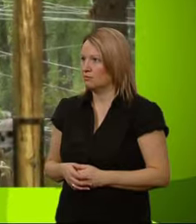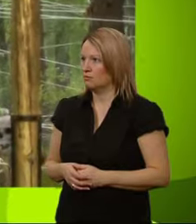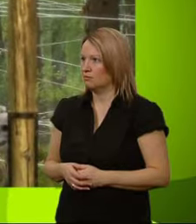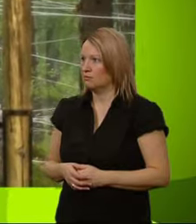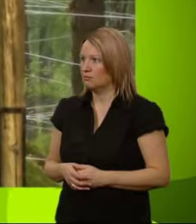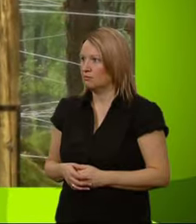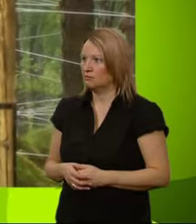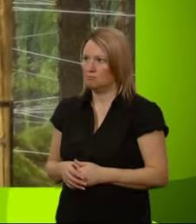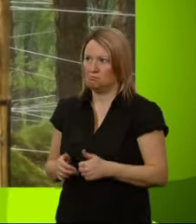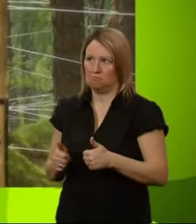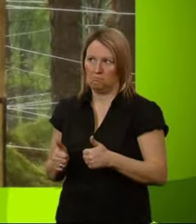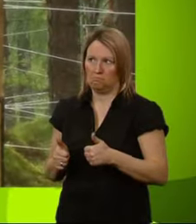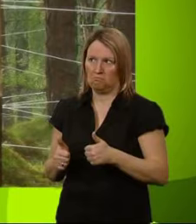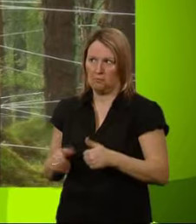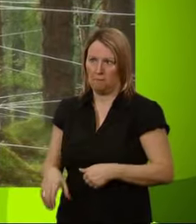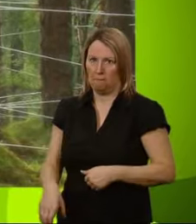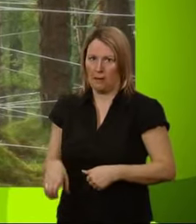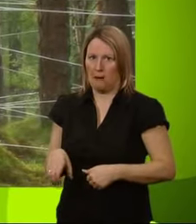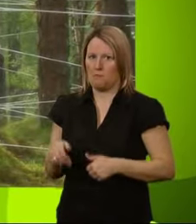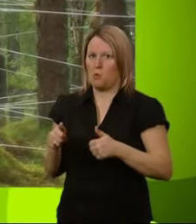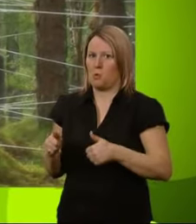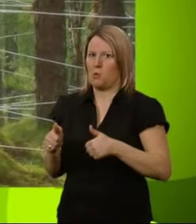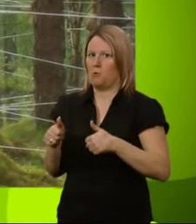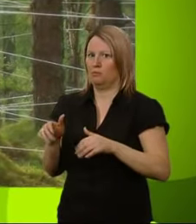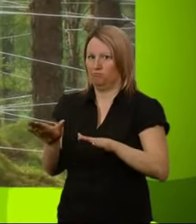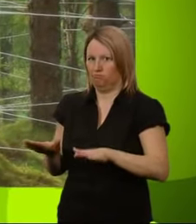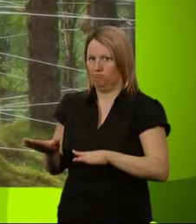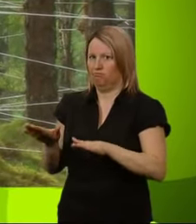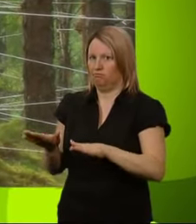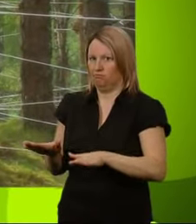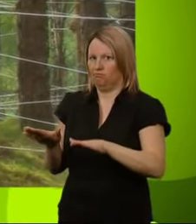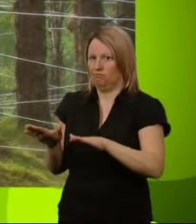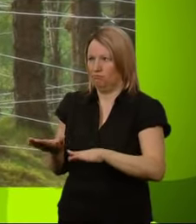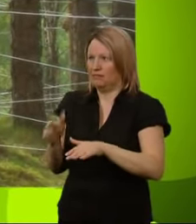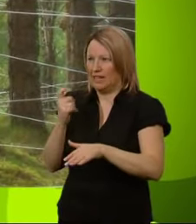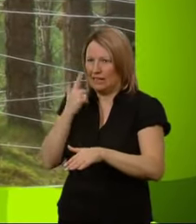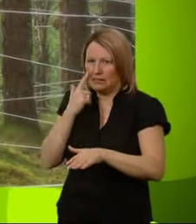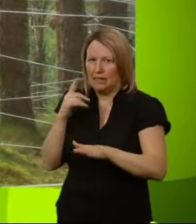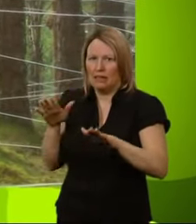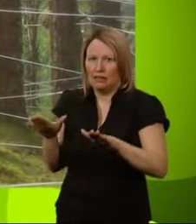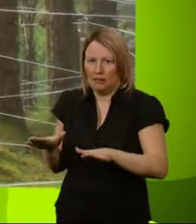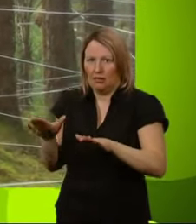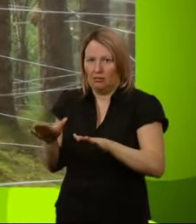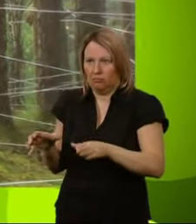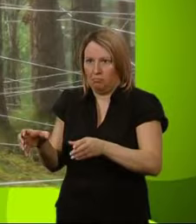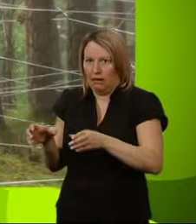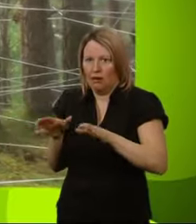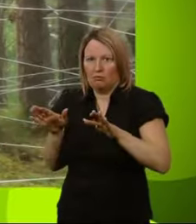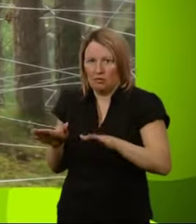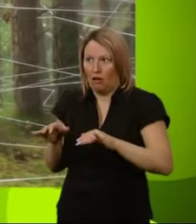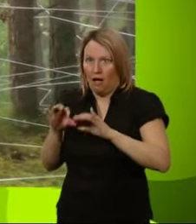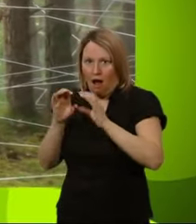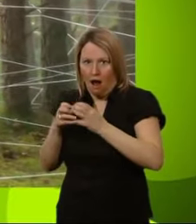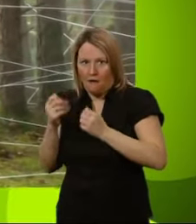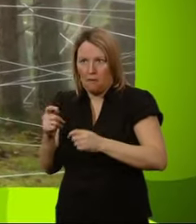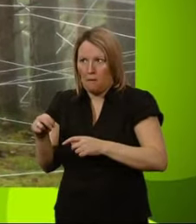Okay. Come on, Triddick. Go on, Triddick. That's it. Got it? Well done. Now take it easy because you've got a ring and that's all. Yeah, take your time. Yeah. You've